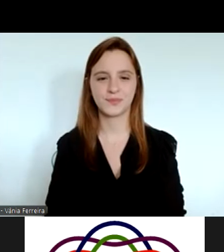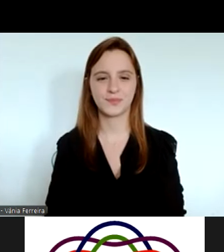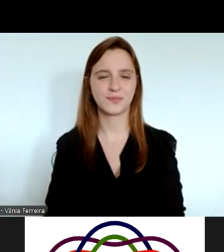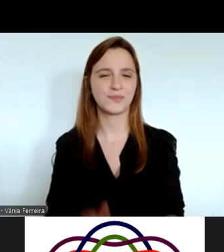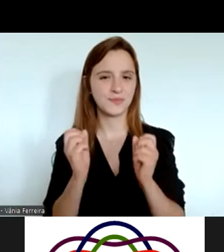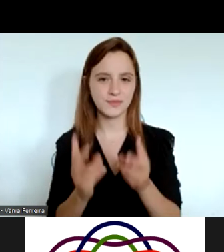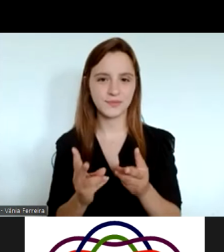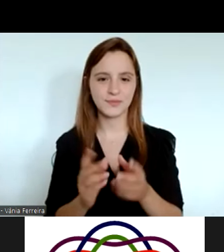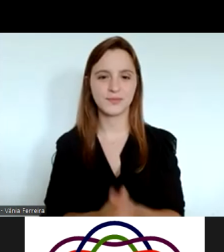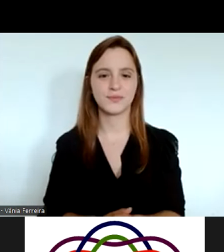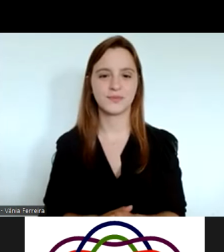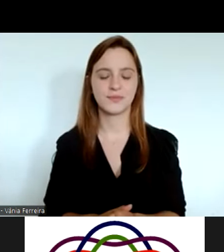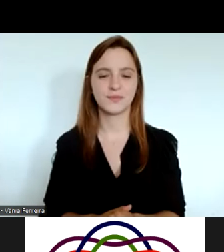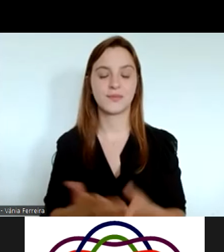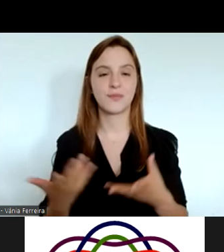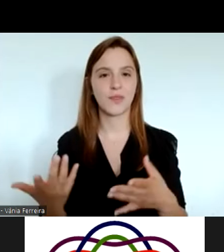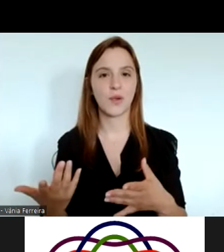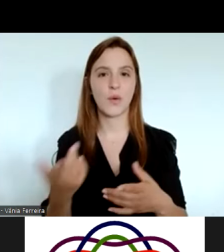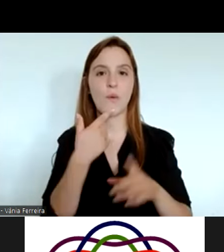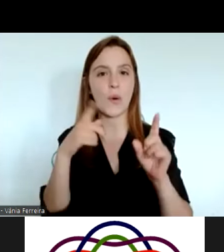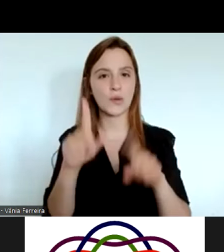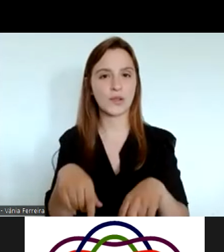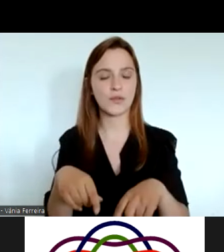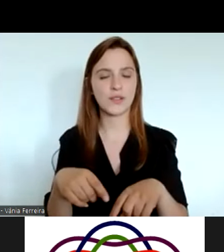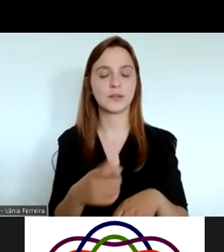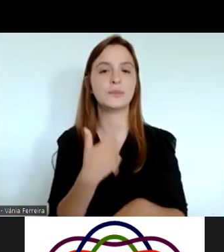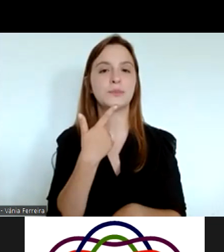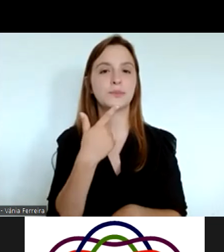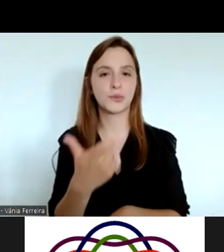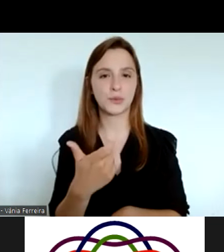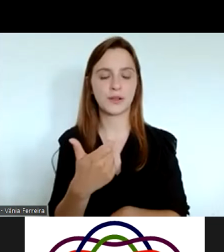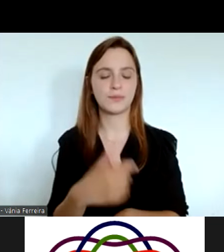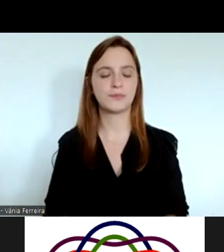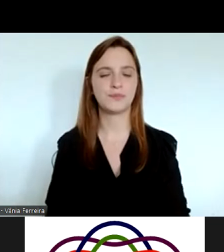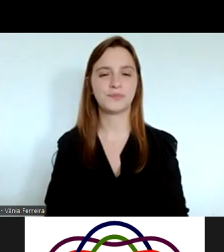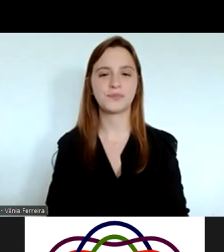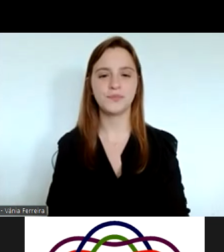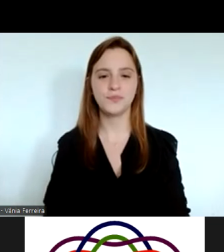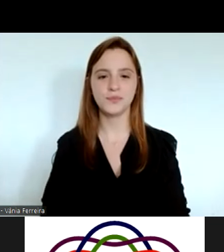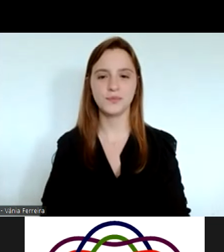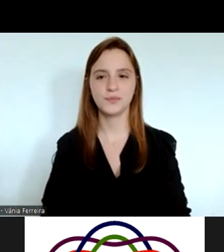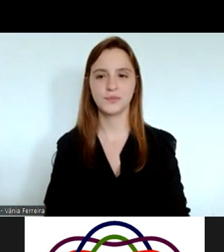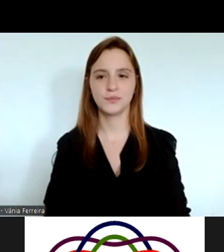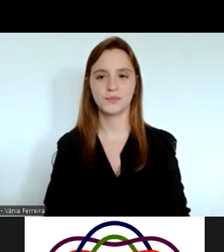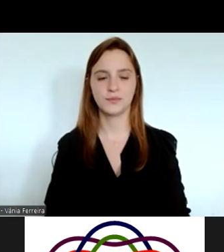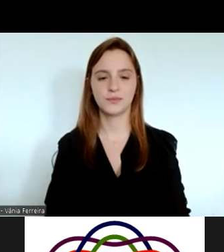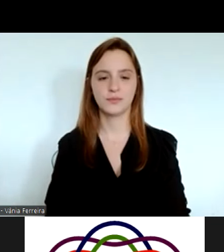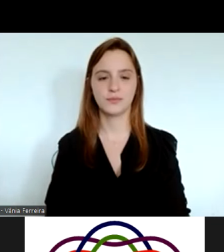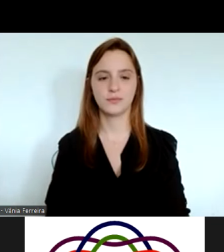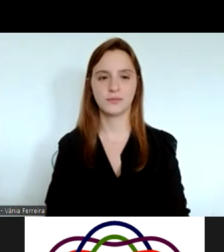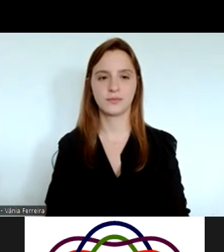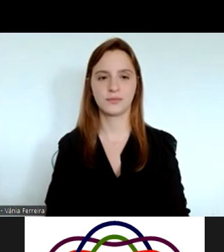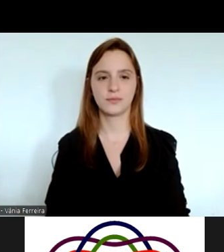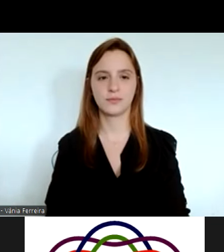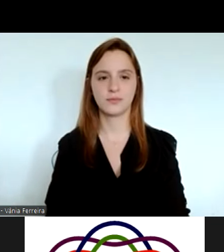Okay, it's time again for another poll. Just a second. So the poll